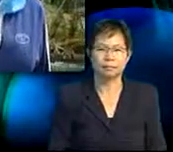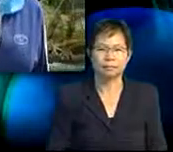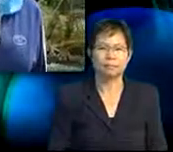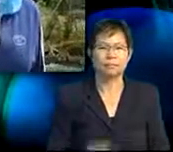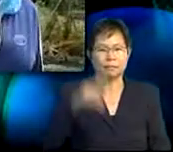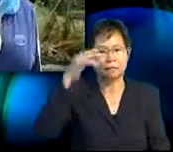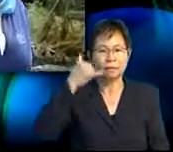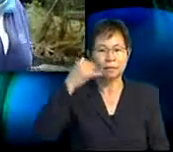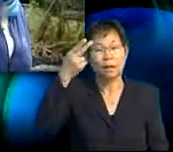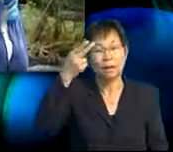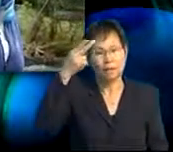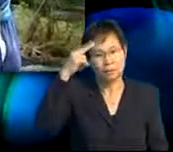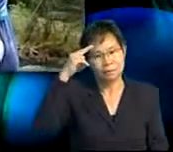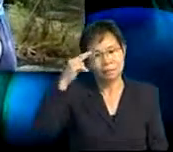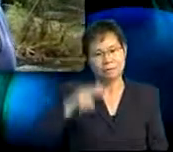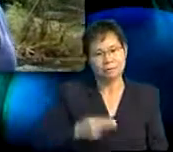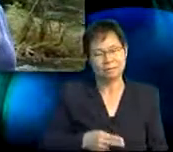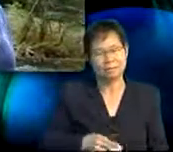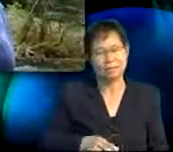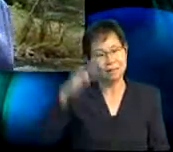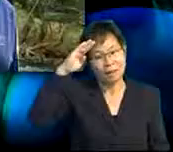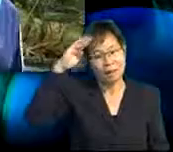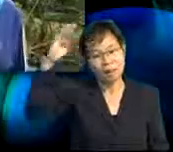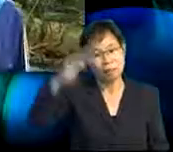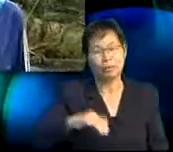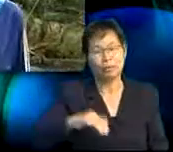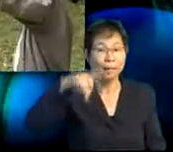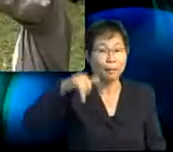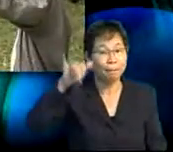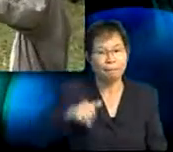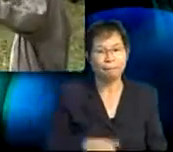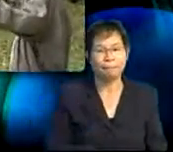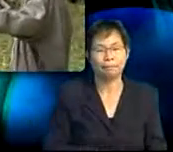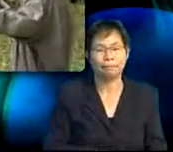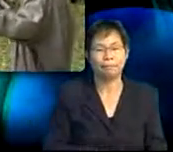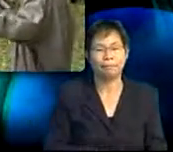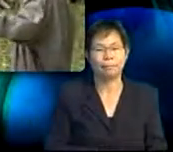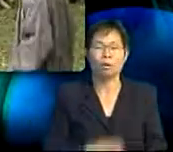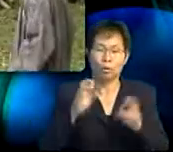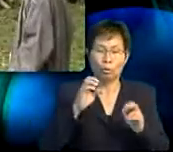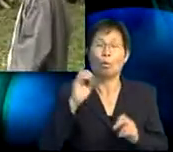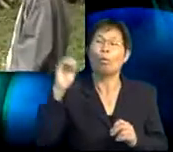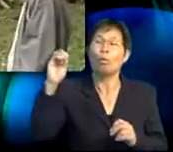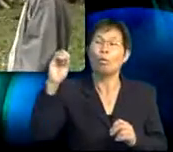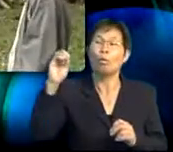Hello? Yep. Oh. Okay.